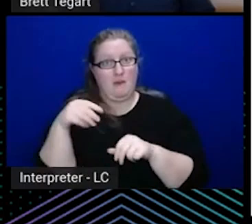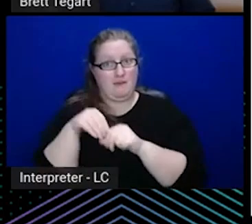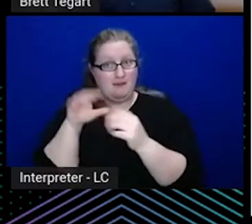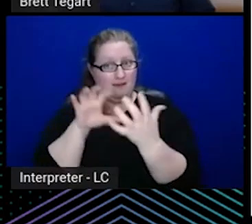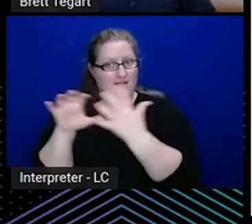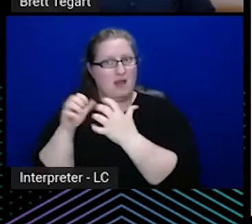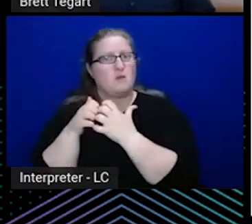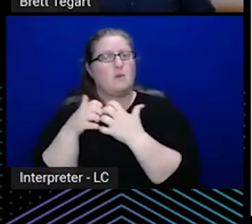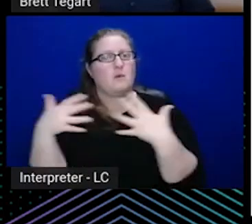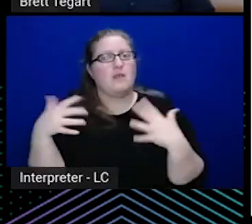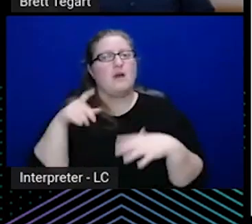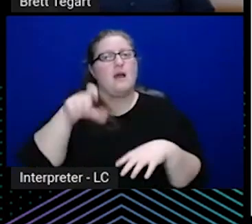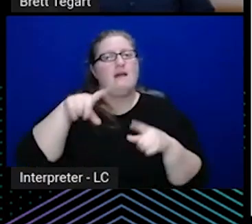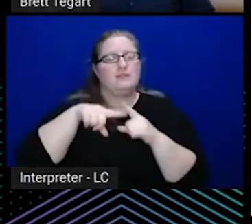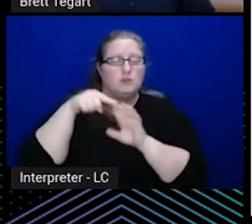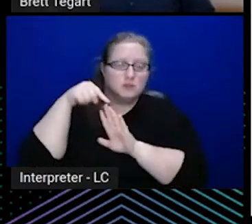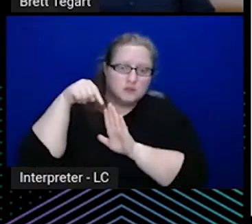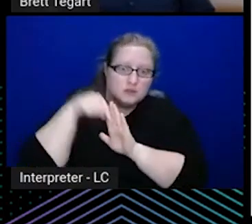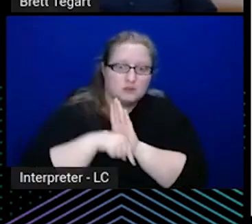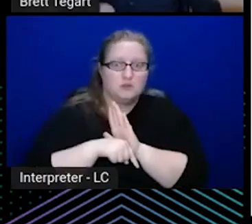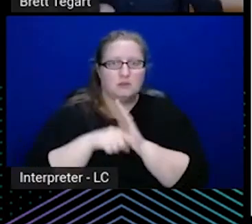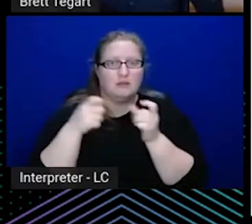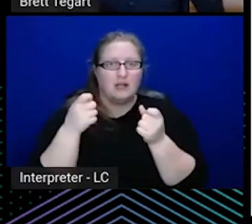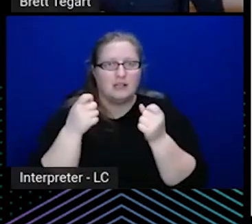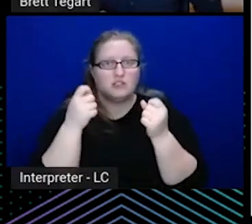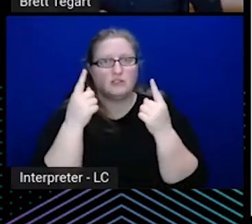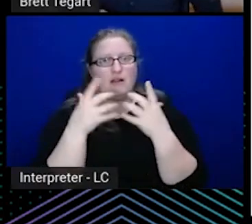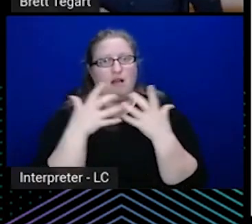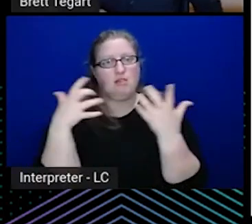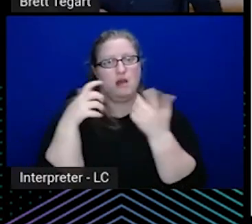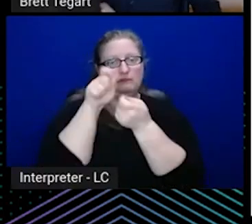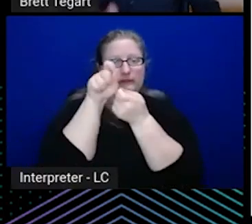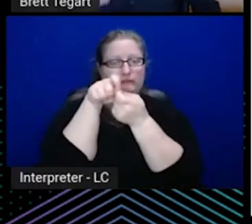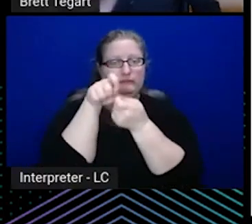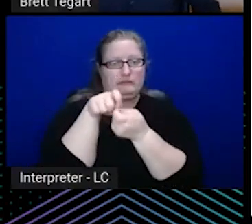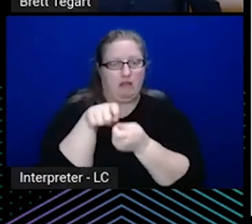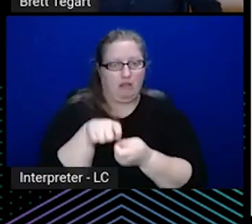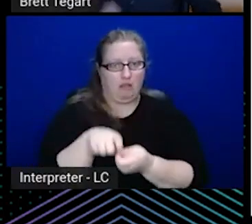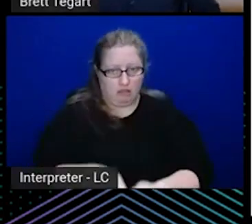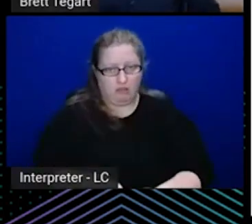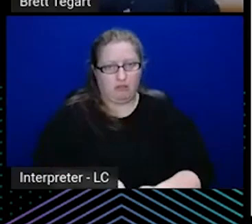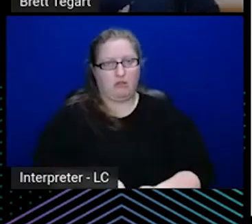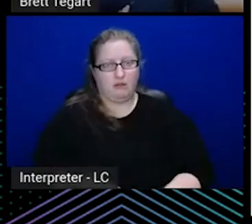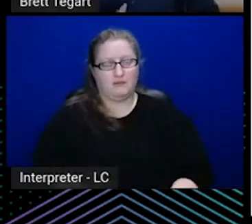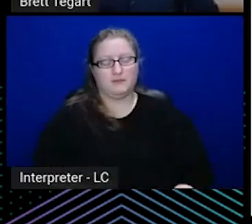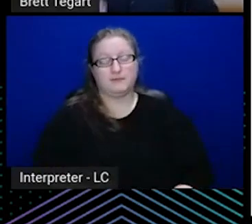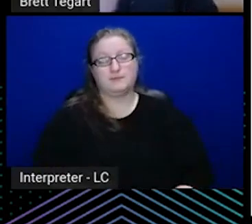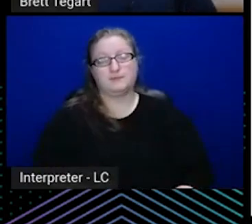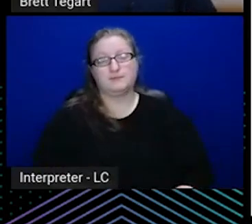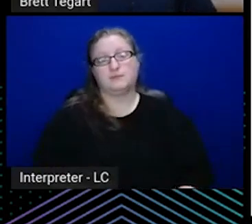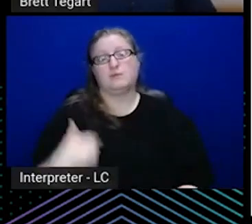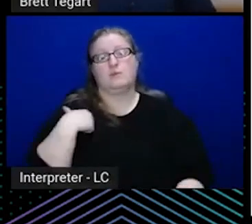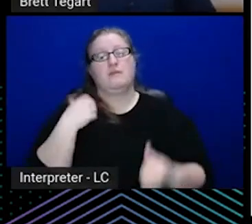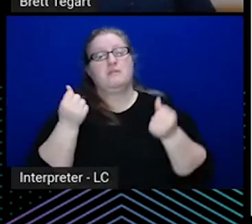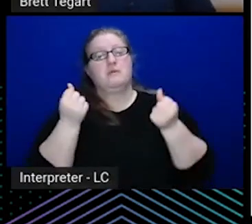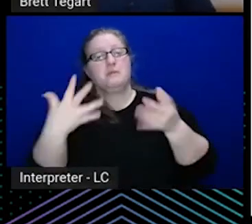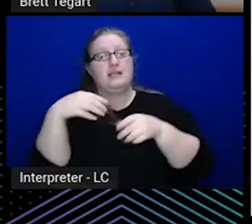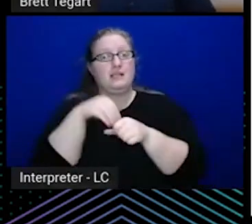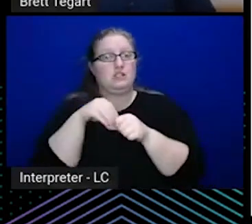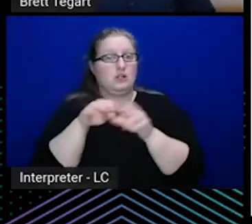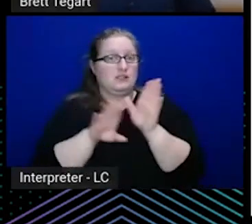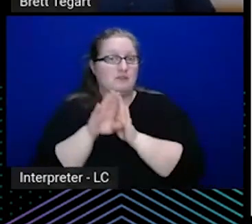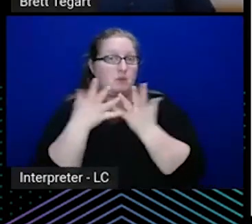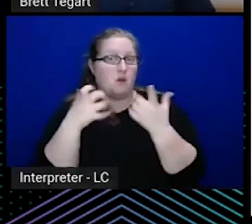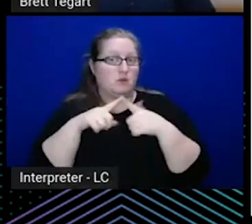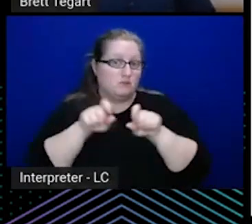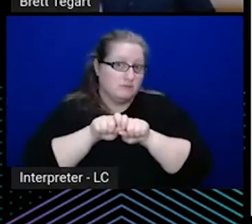to understand in intense detail how the cloud provider works. We have many internal developers that want to deploy apps